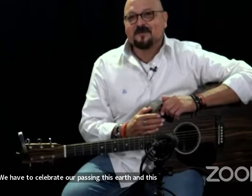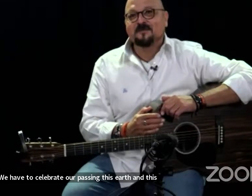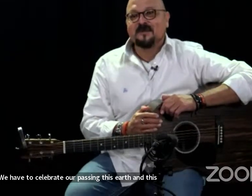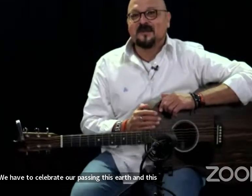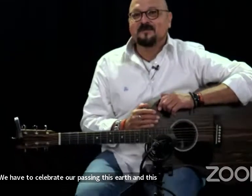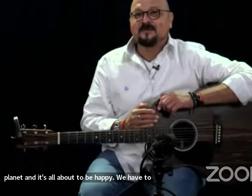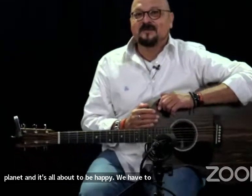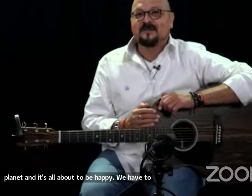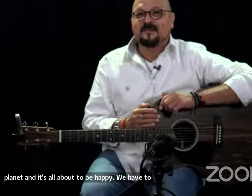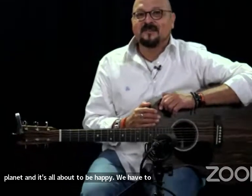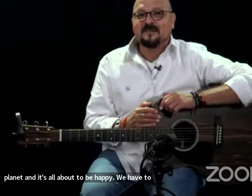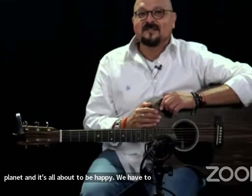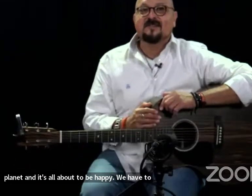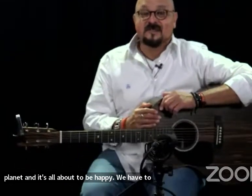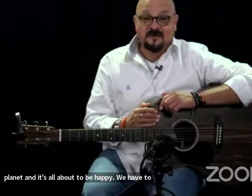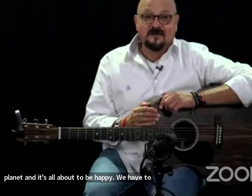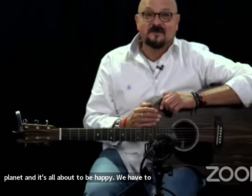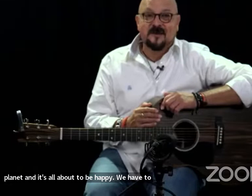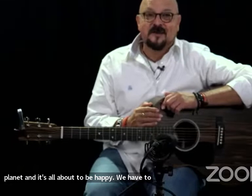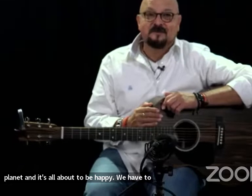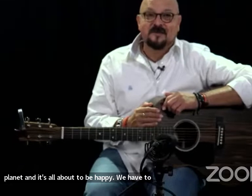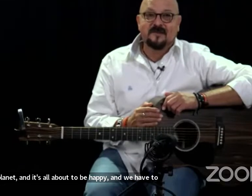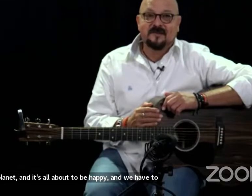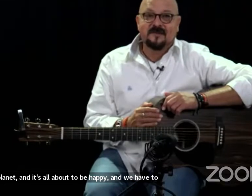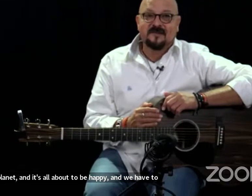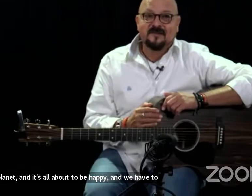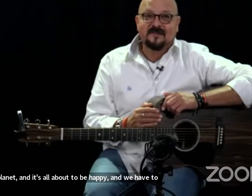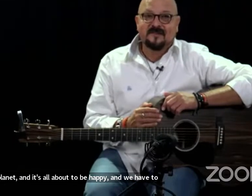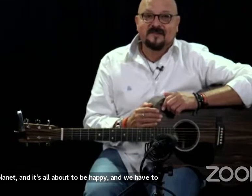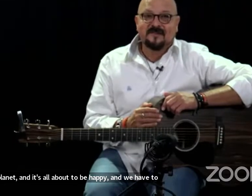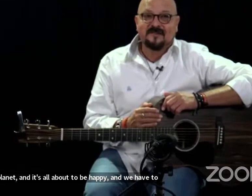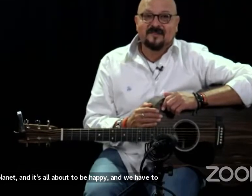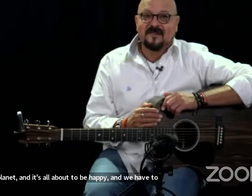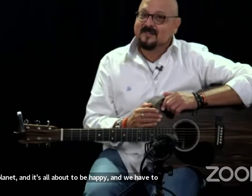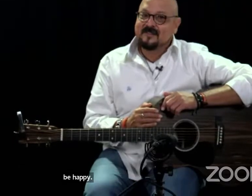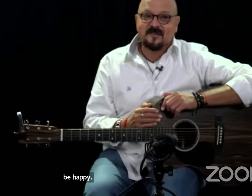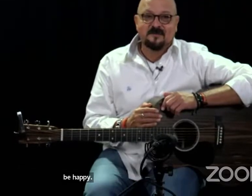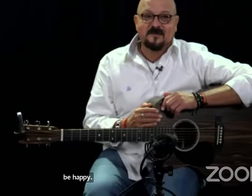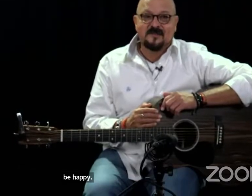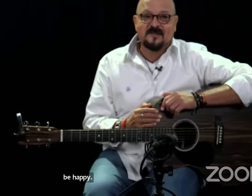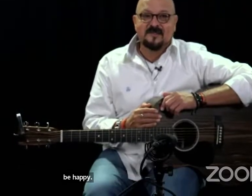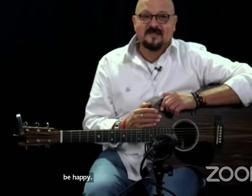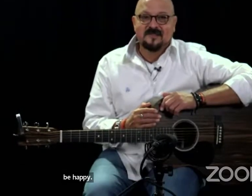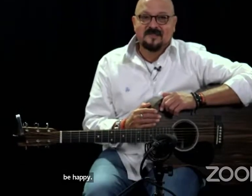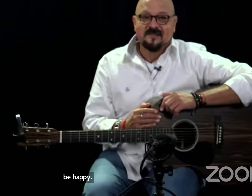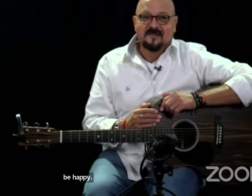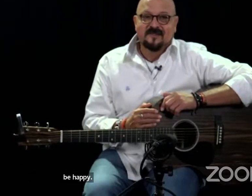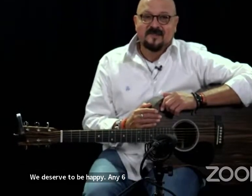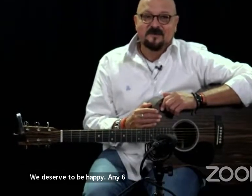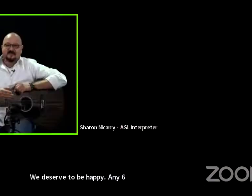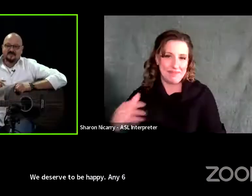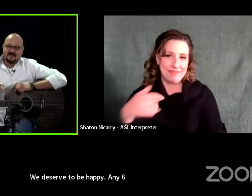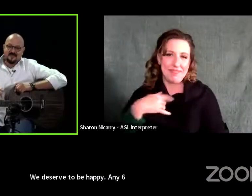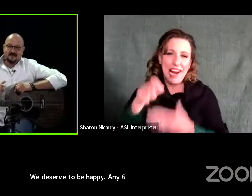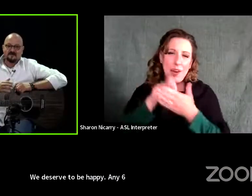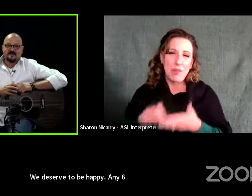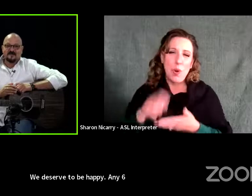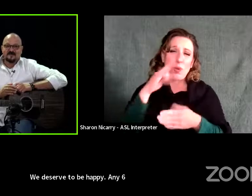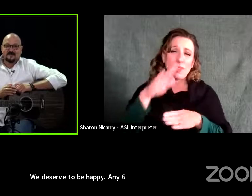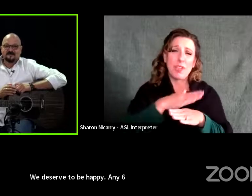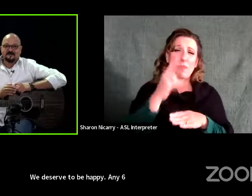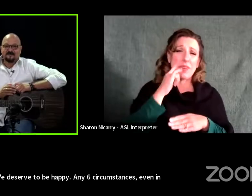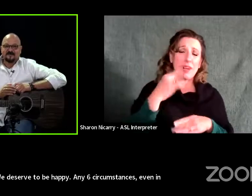We have to be happy. We deserve to be happy in any circumstances. Even in these